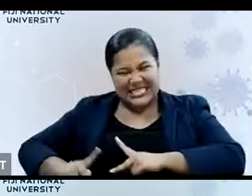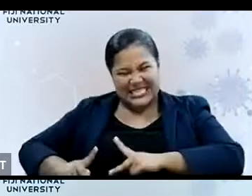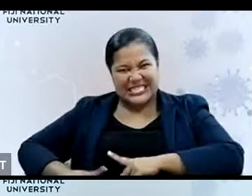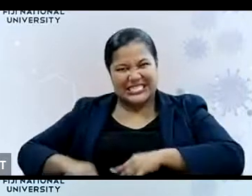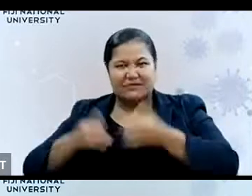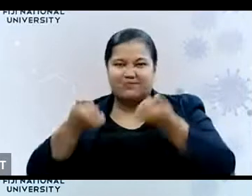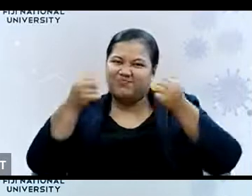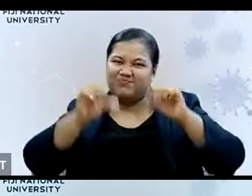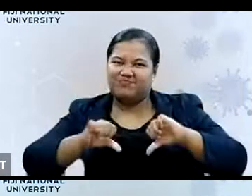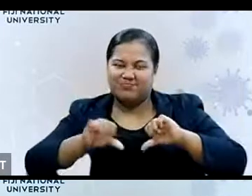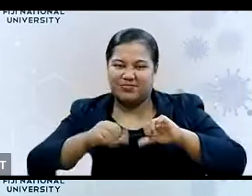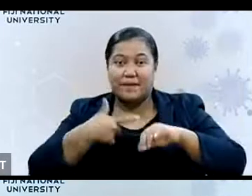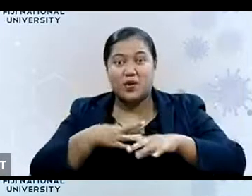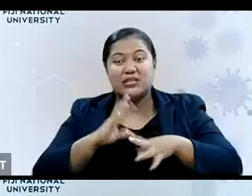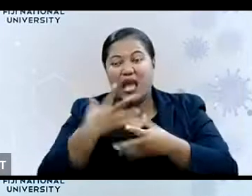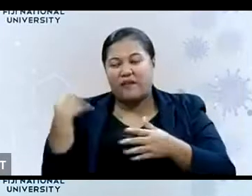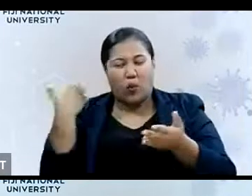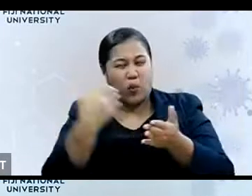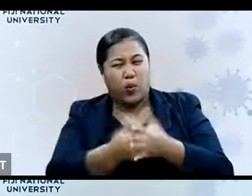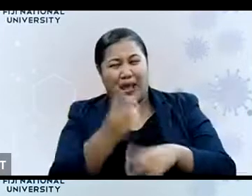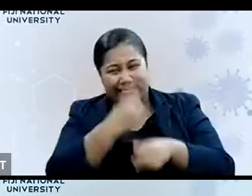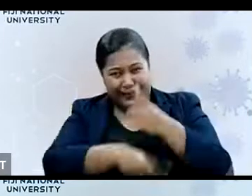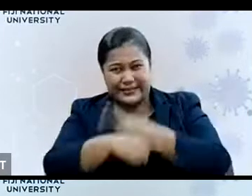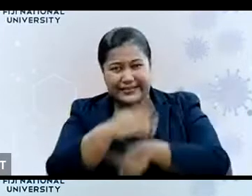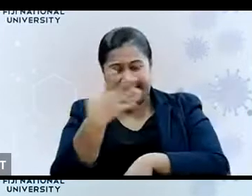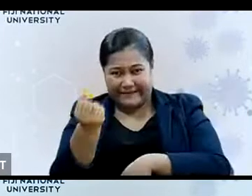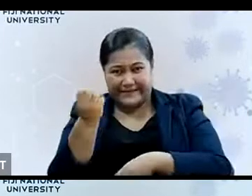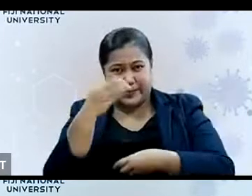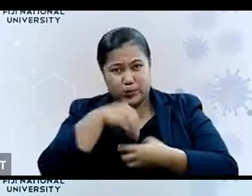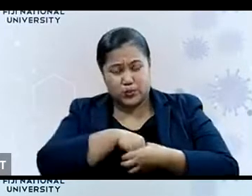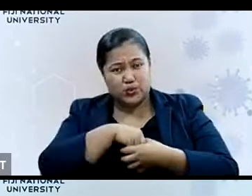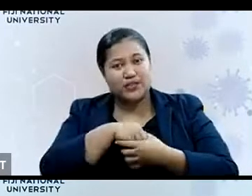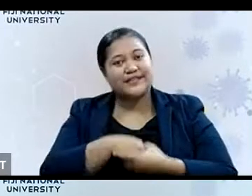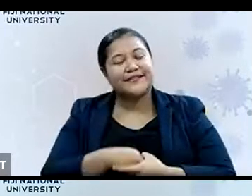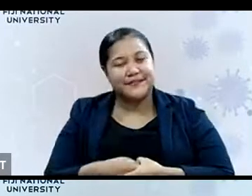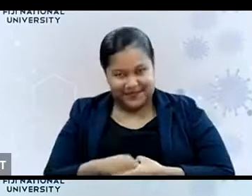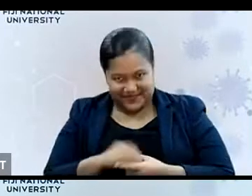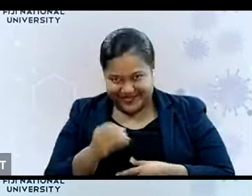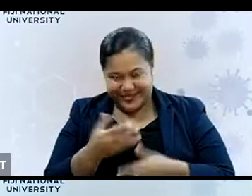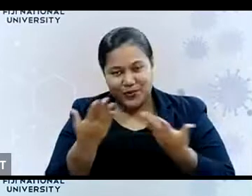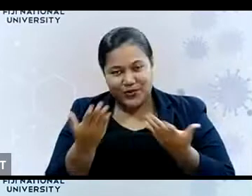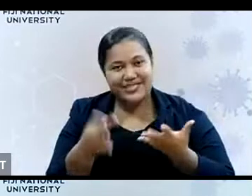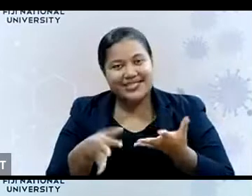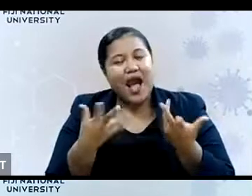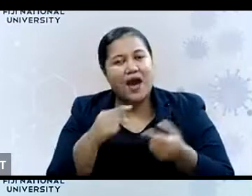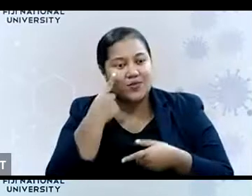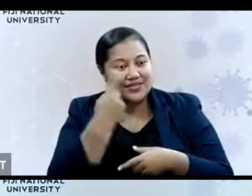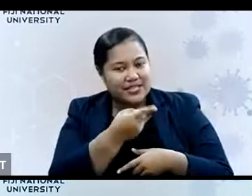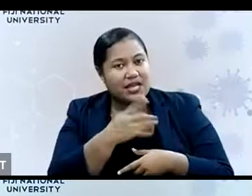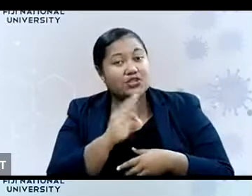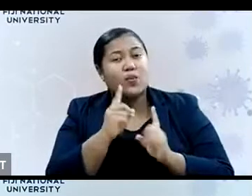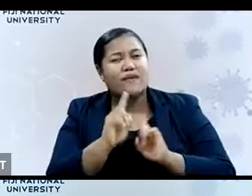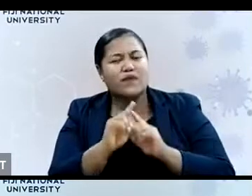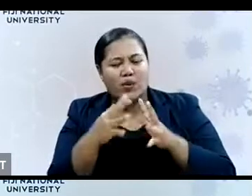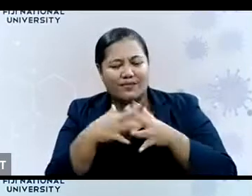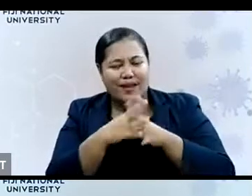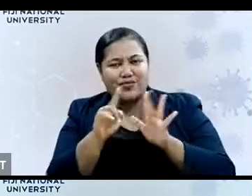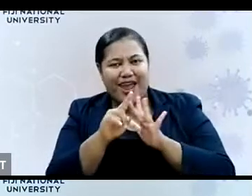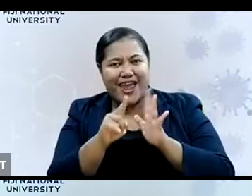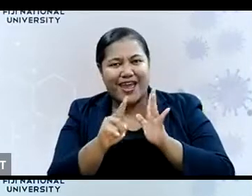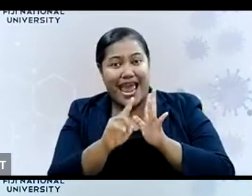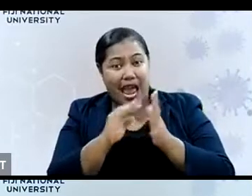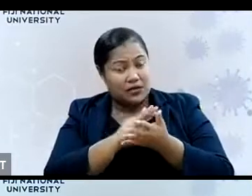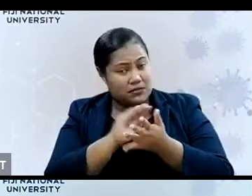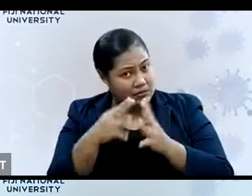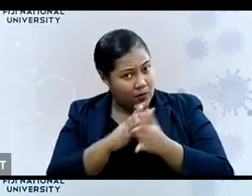because of longstanding diabetes, for example. So this is what the clinicians look at, and we follow the WHO criteria as well. And then we